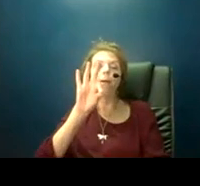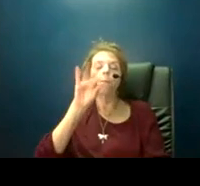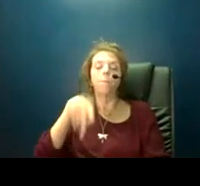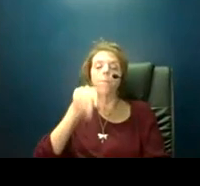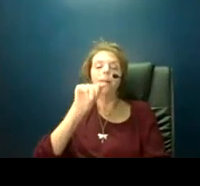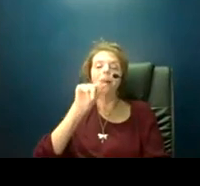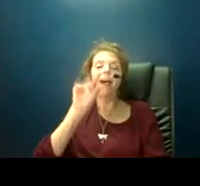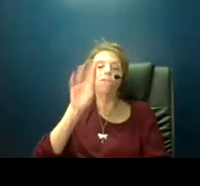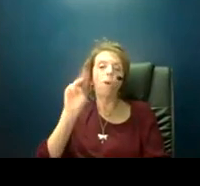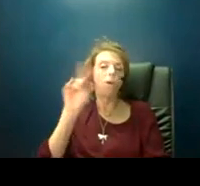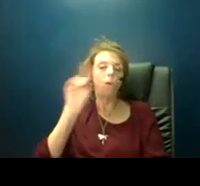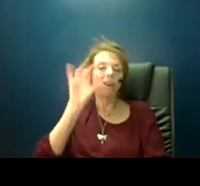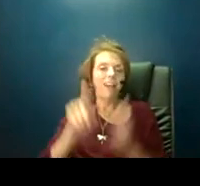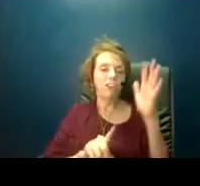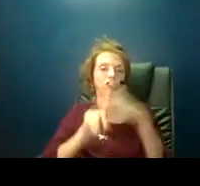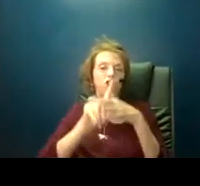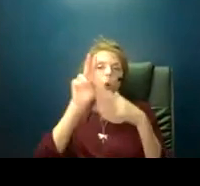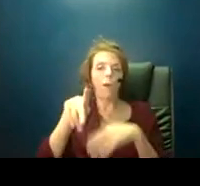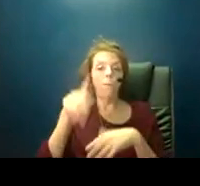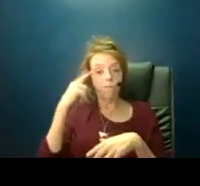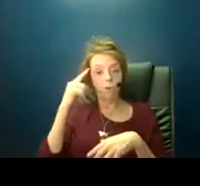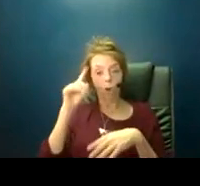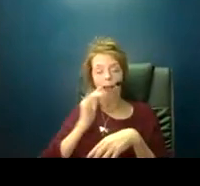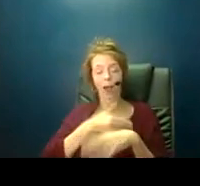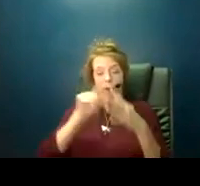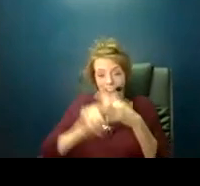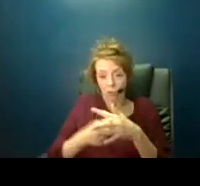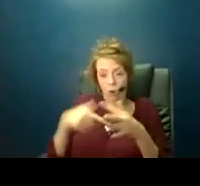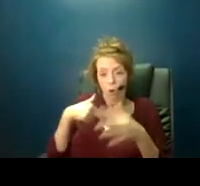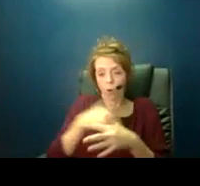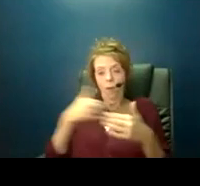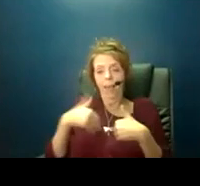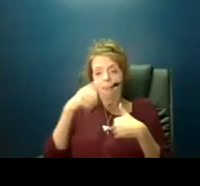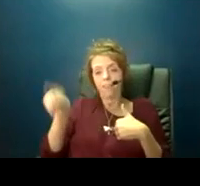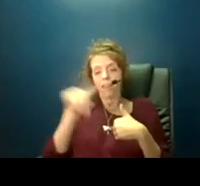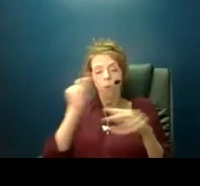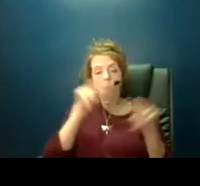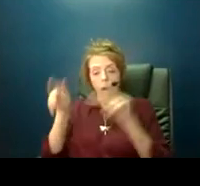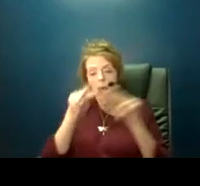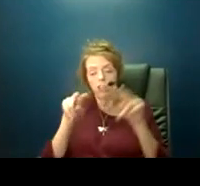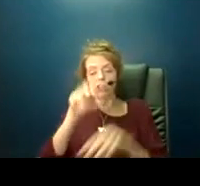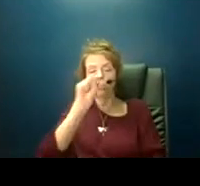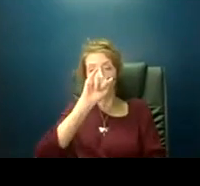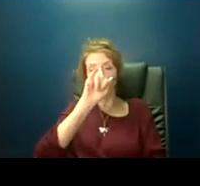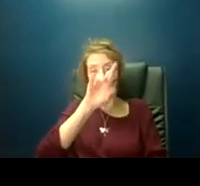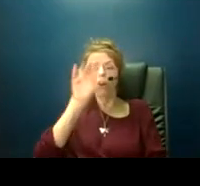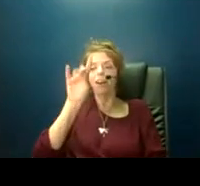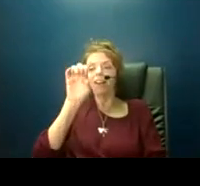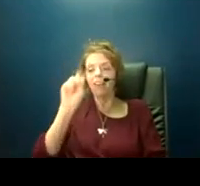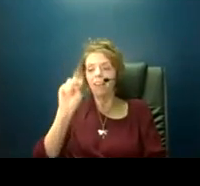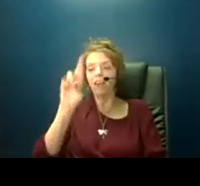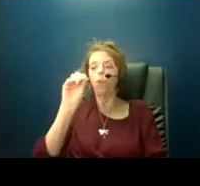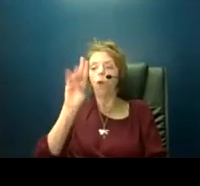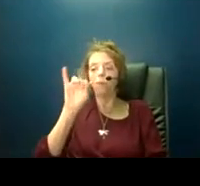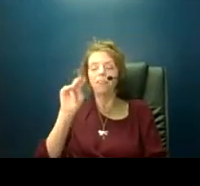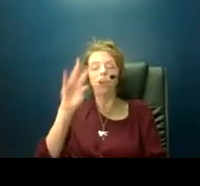does that show up? So, for our intro, we're going to have them watch, Sir Ken Robinson's